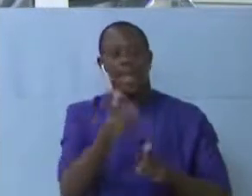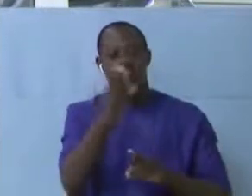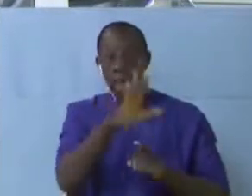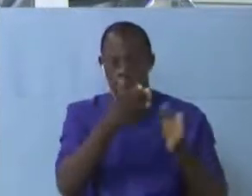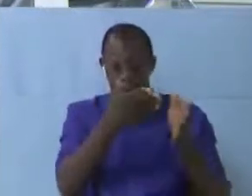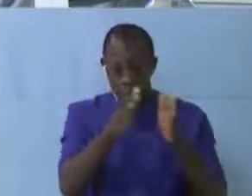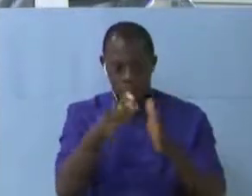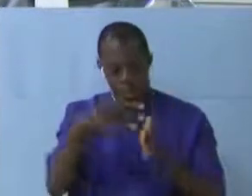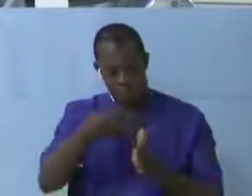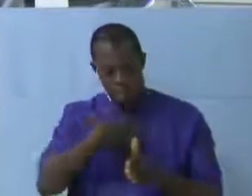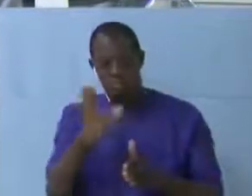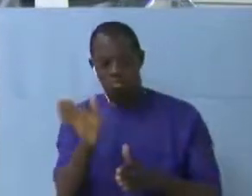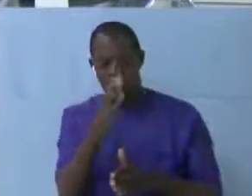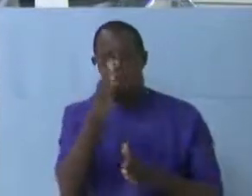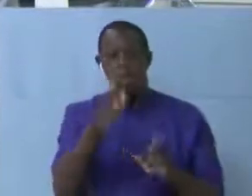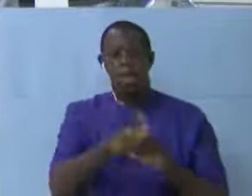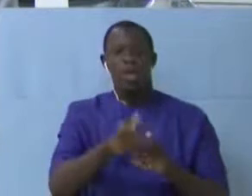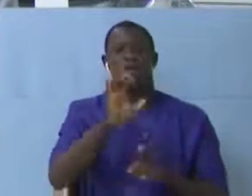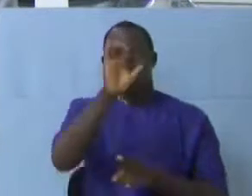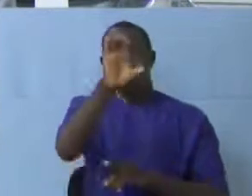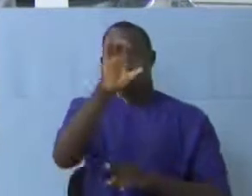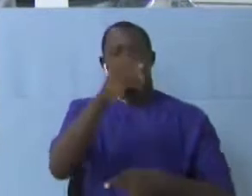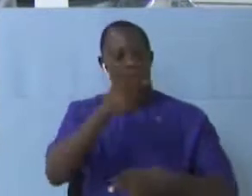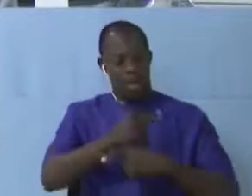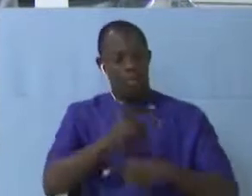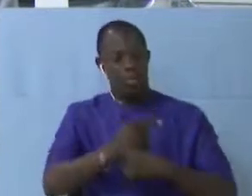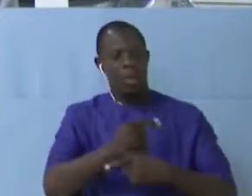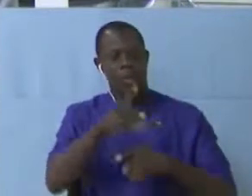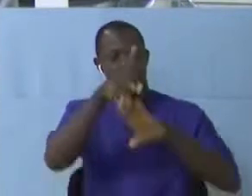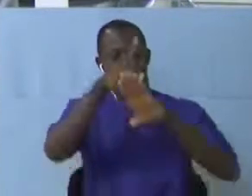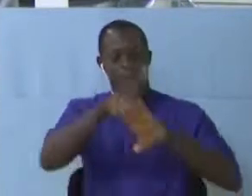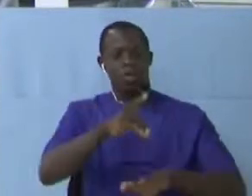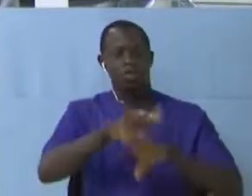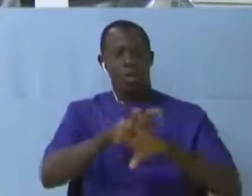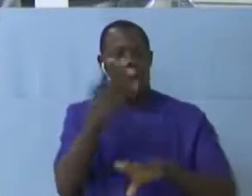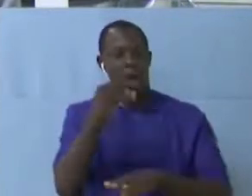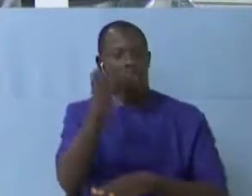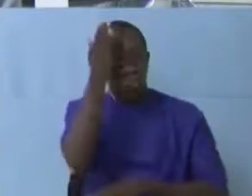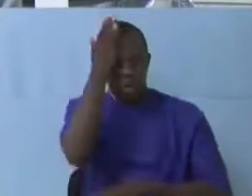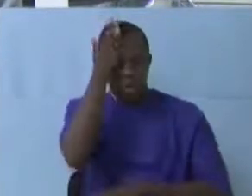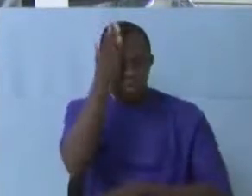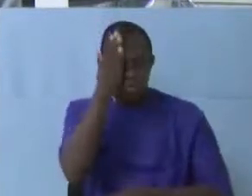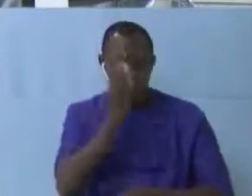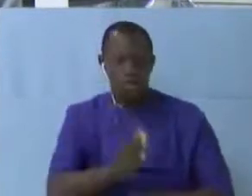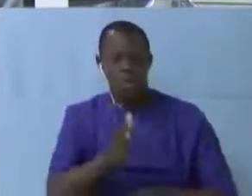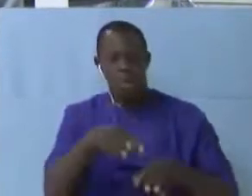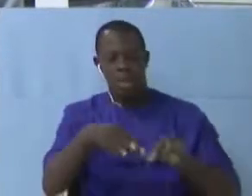country would depend on how serious we take the TRRC.